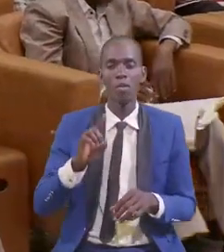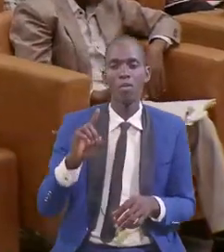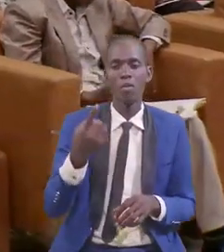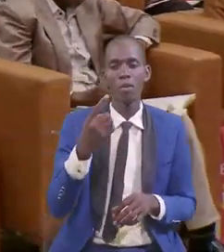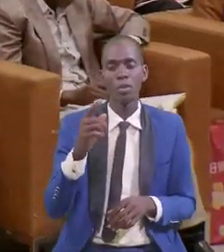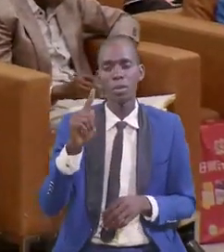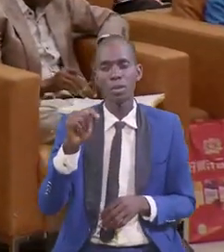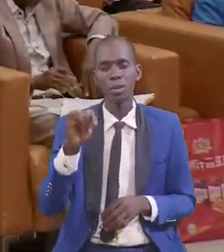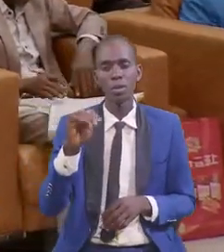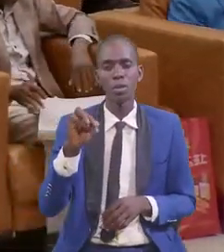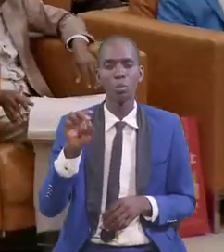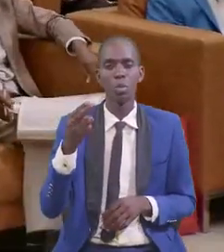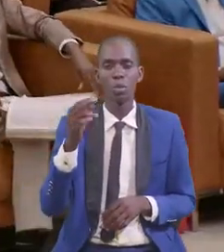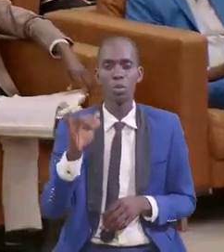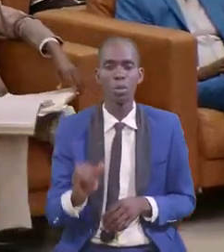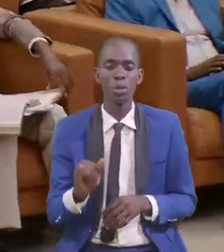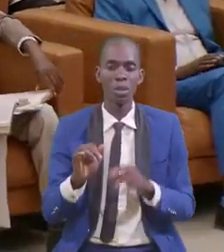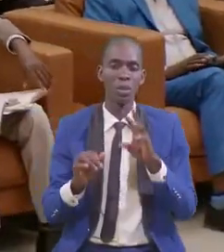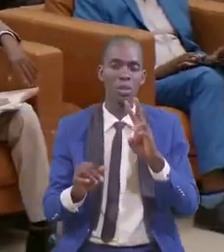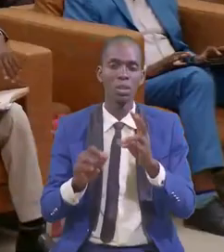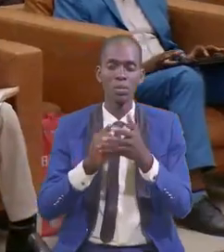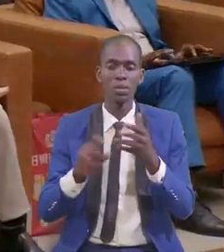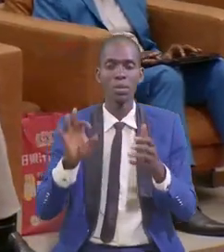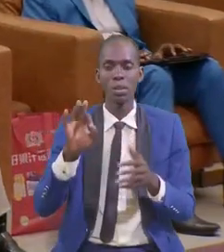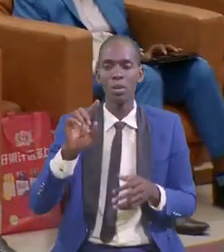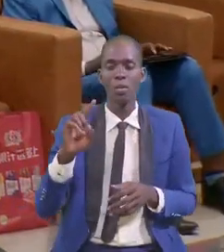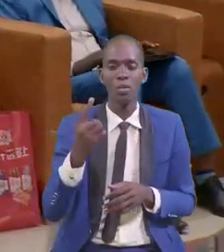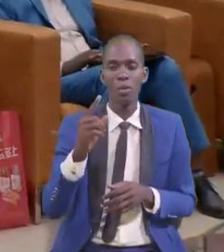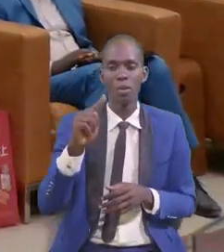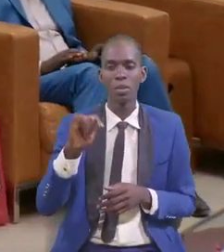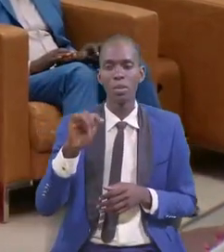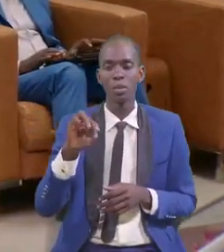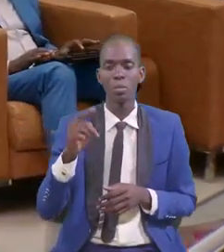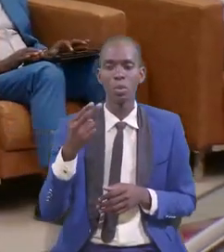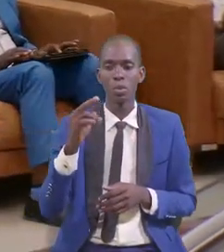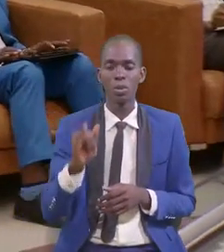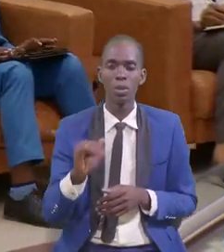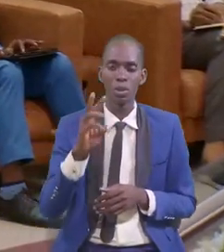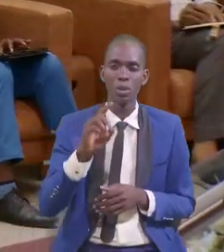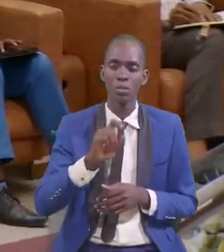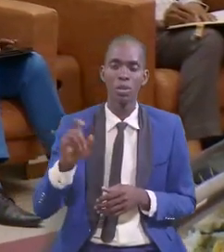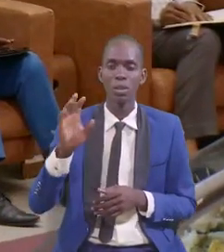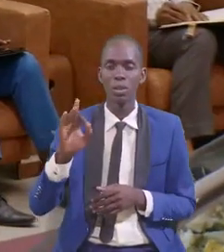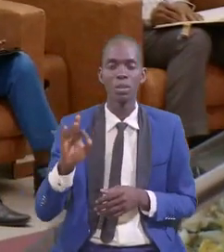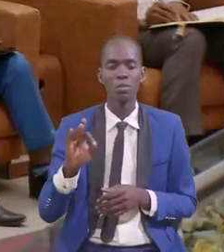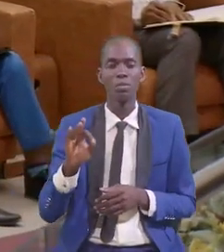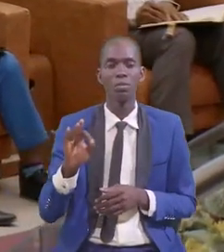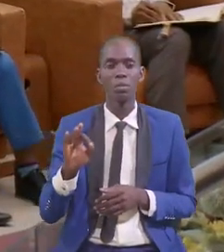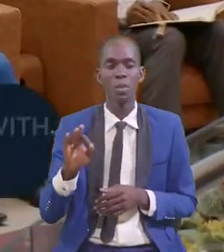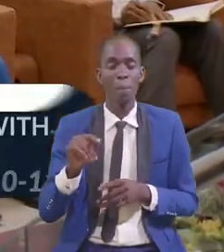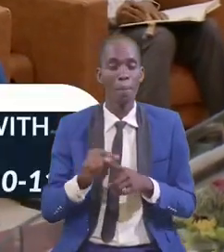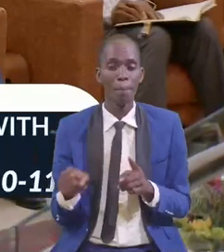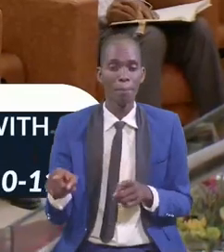6. Reading from verse 9, 1 Timothy chapter 6, reading from verse 9. But they that will